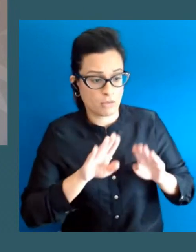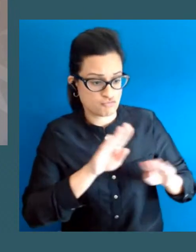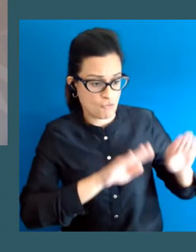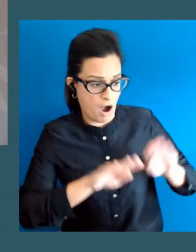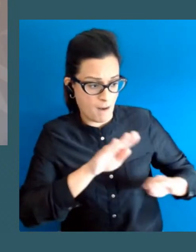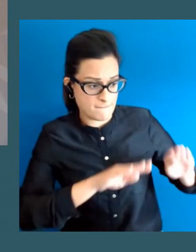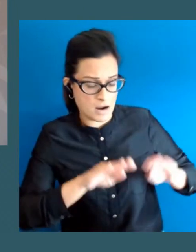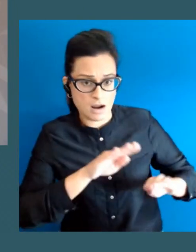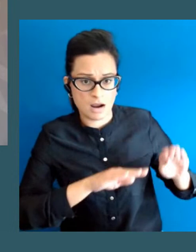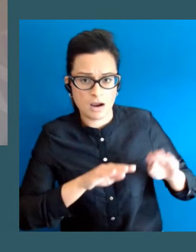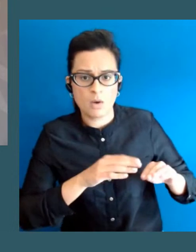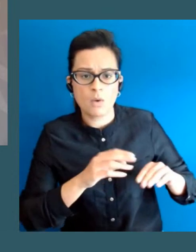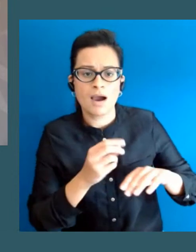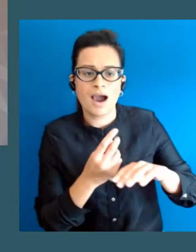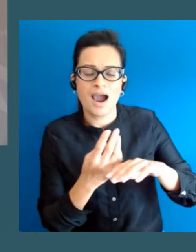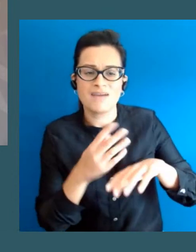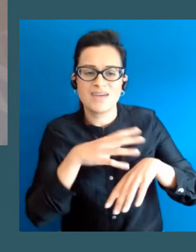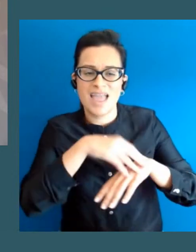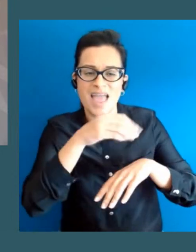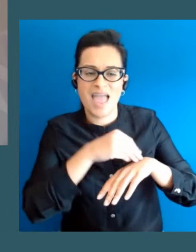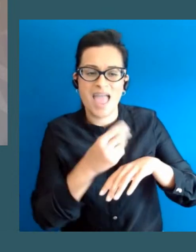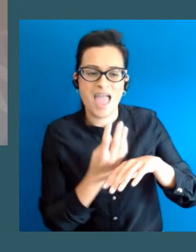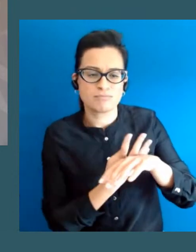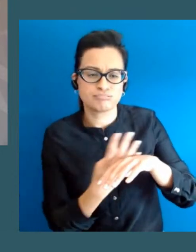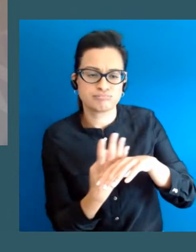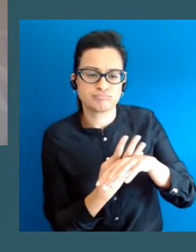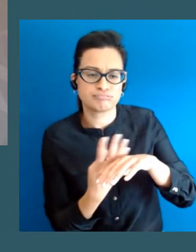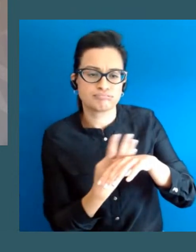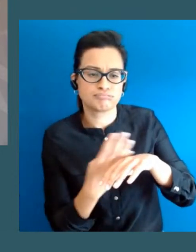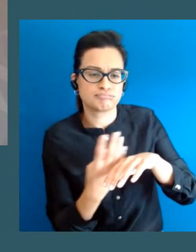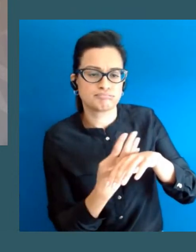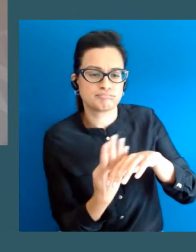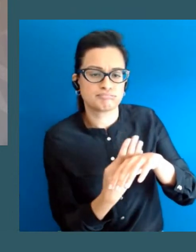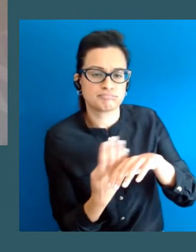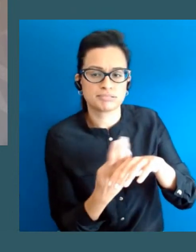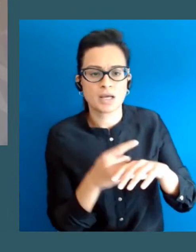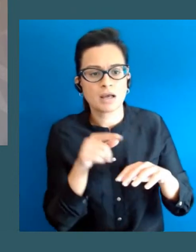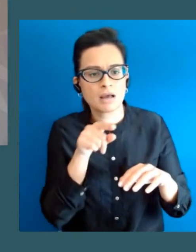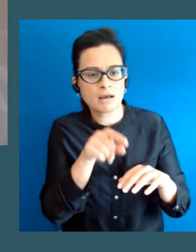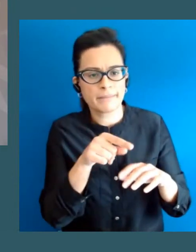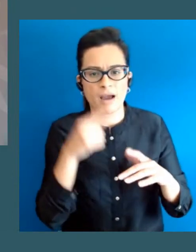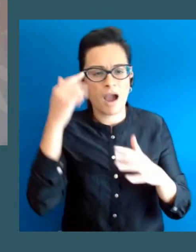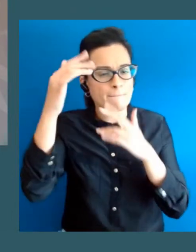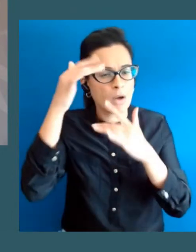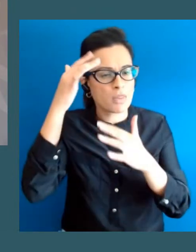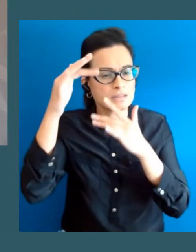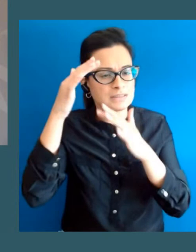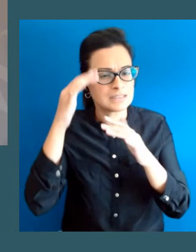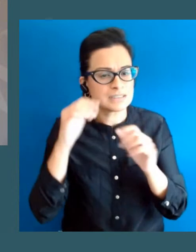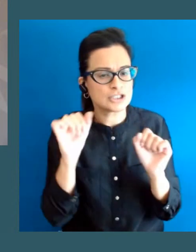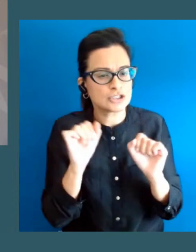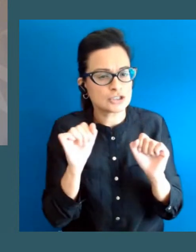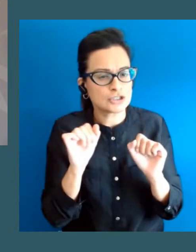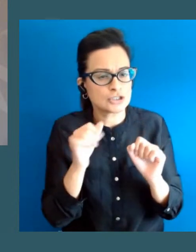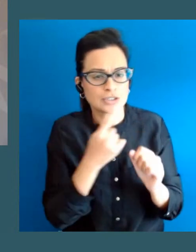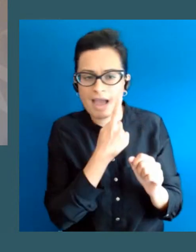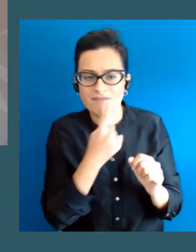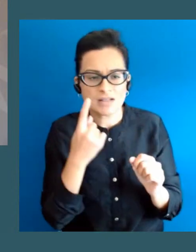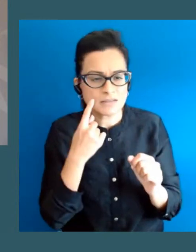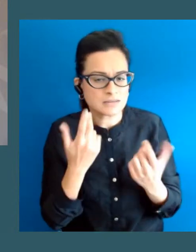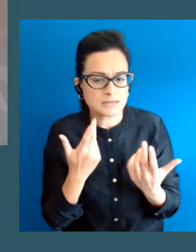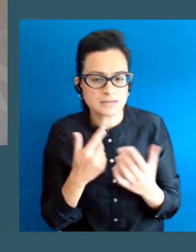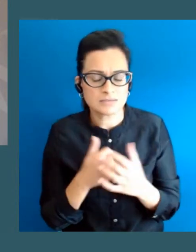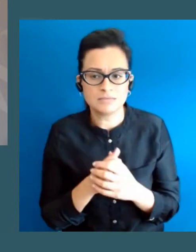follicles, etc.? There's only a hypothesis. There's not, you know, the evidence, if you like, to make